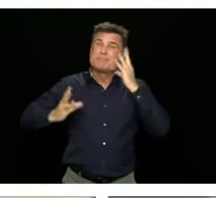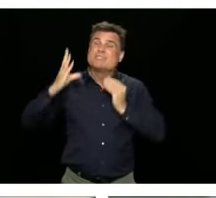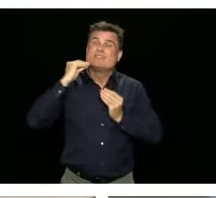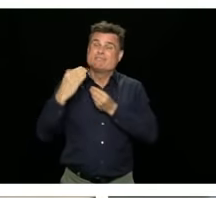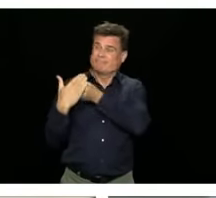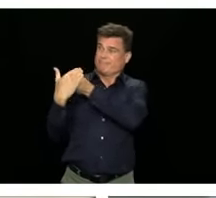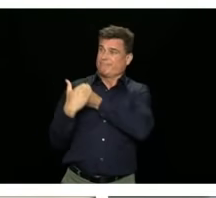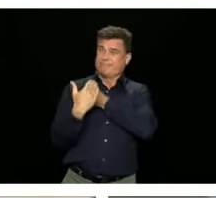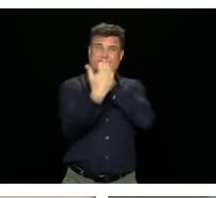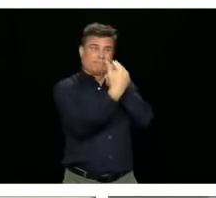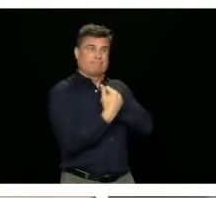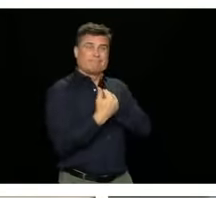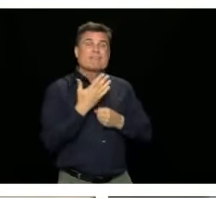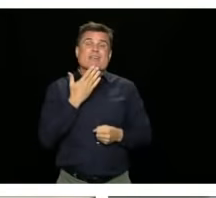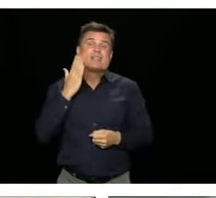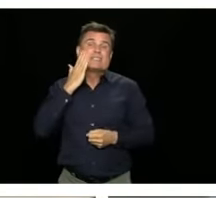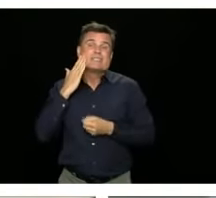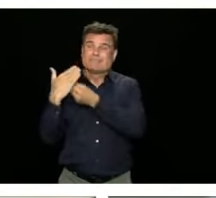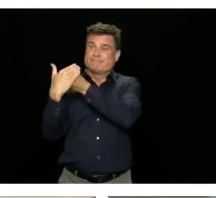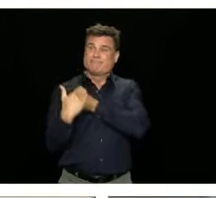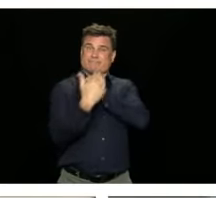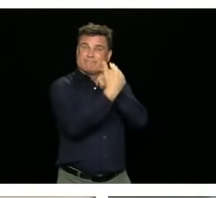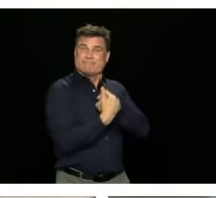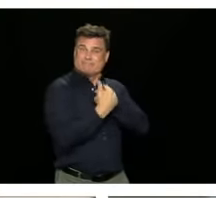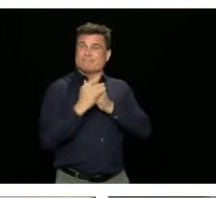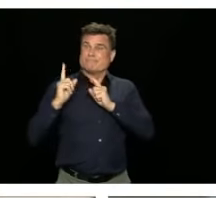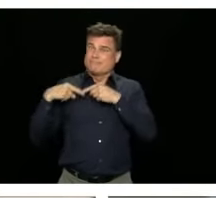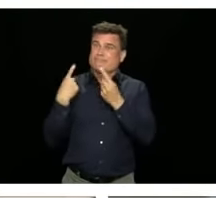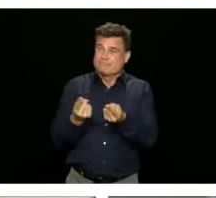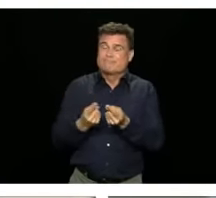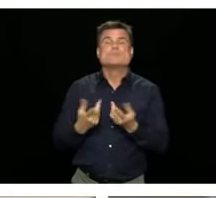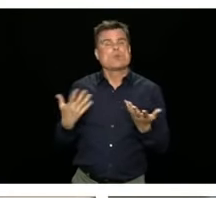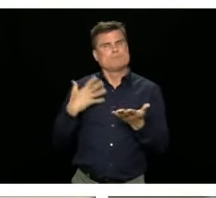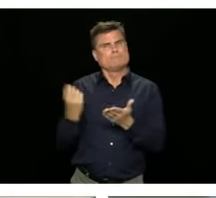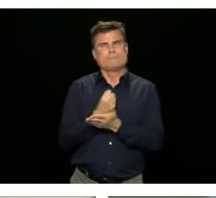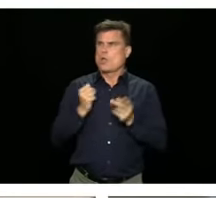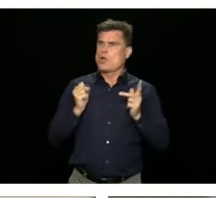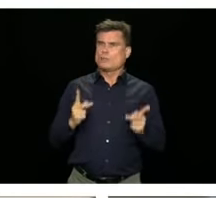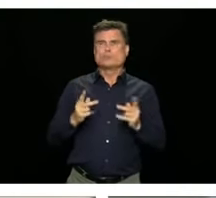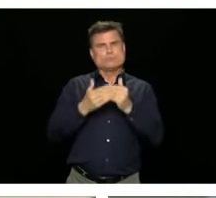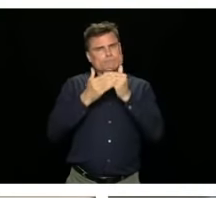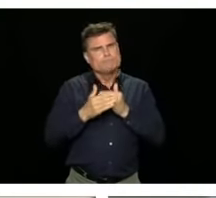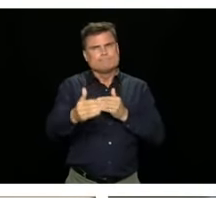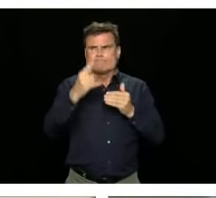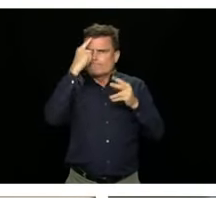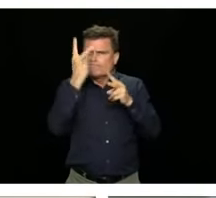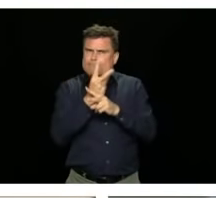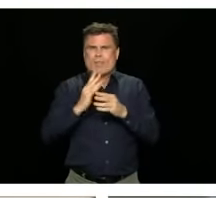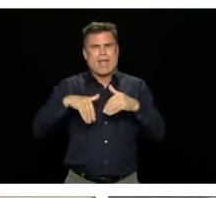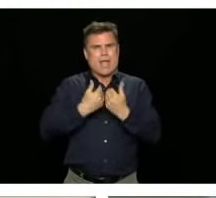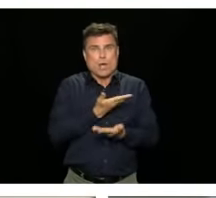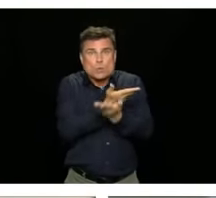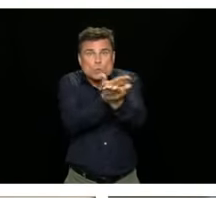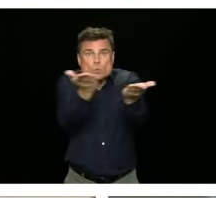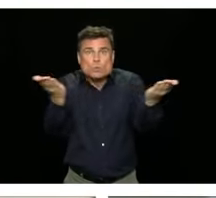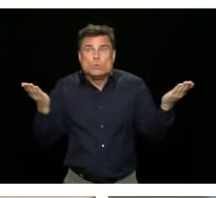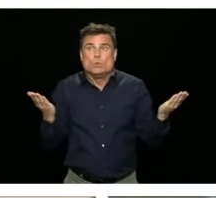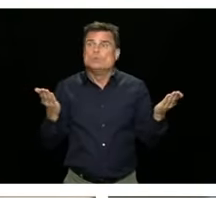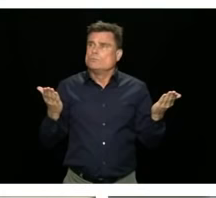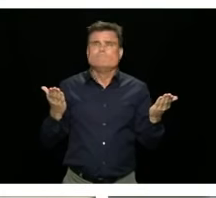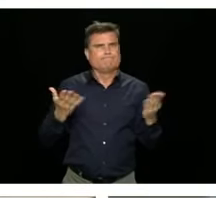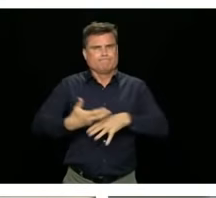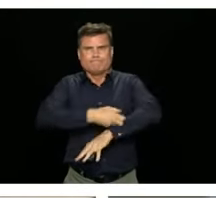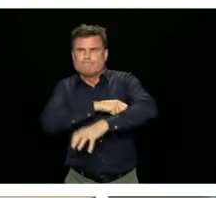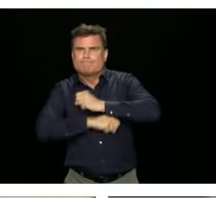we all can work together to defend our multicultural heritage and fight racism, hate, and